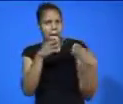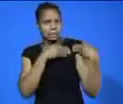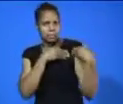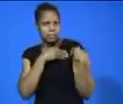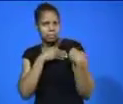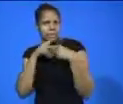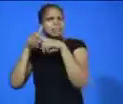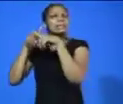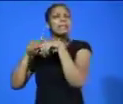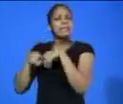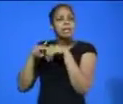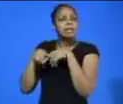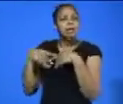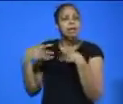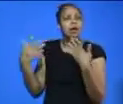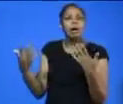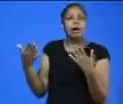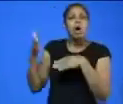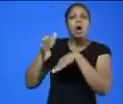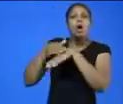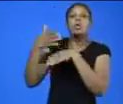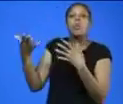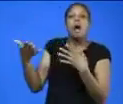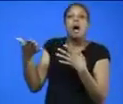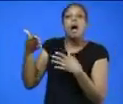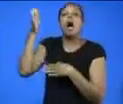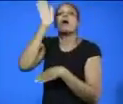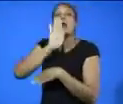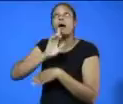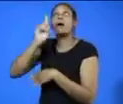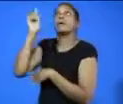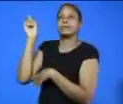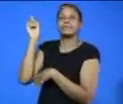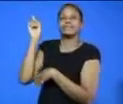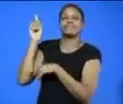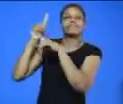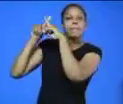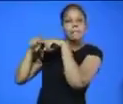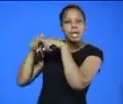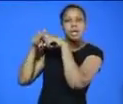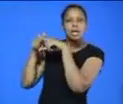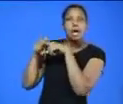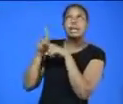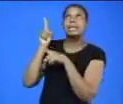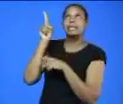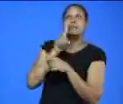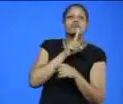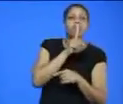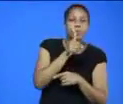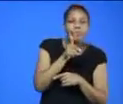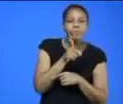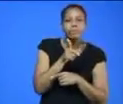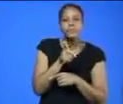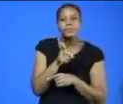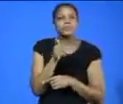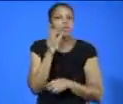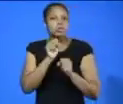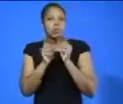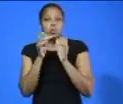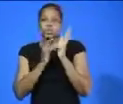dependent on God. His truth. So